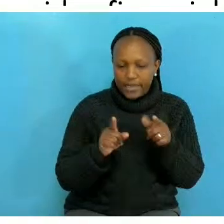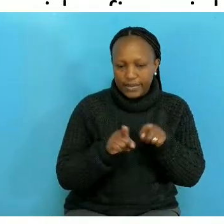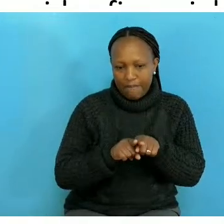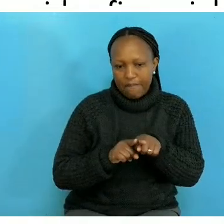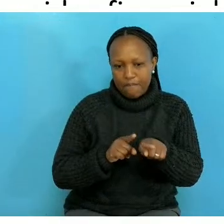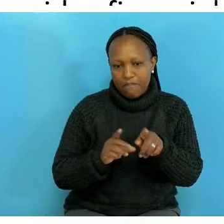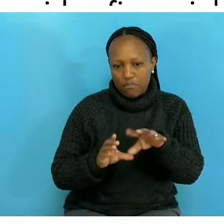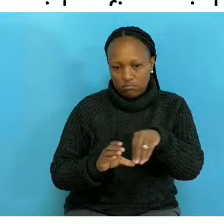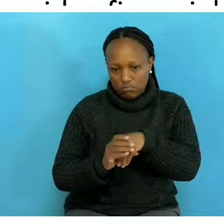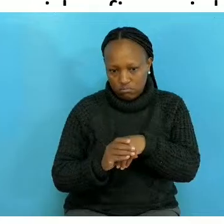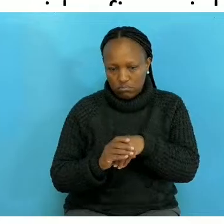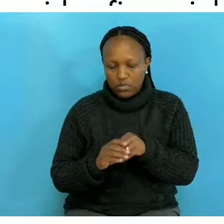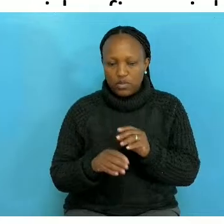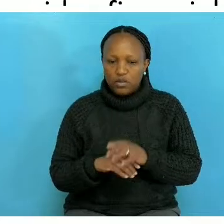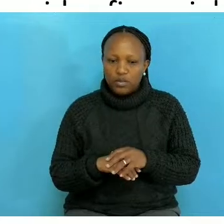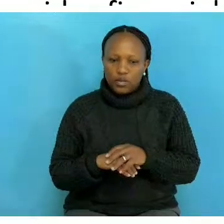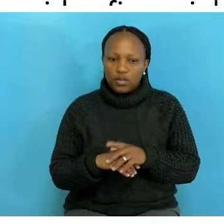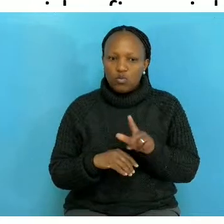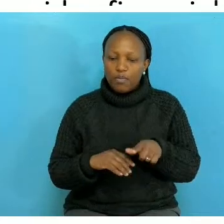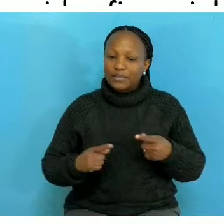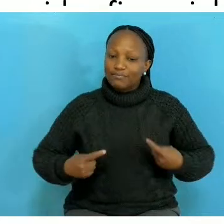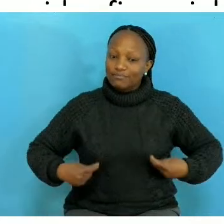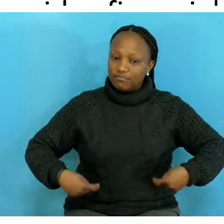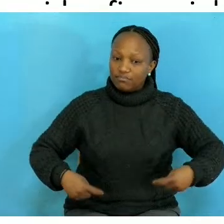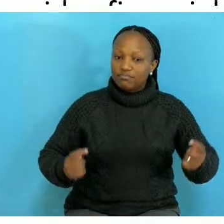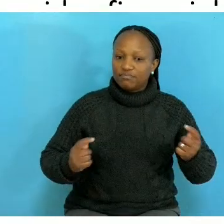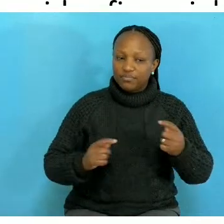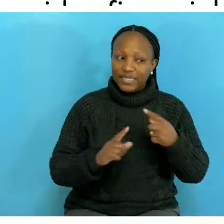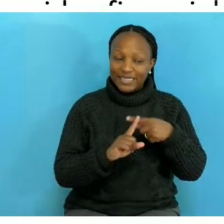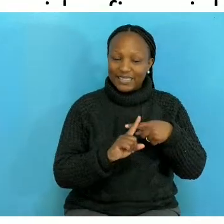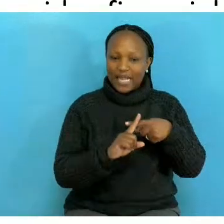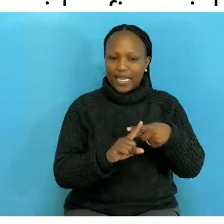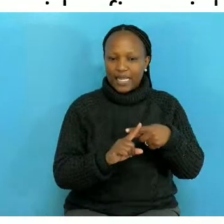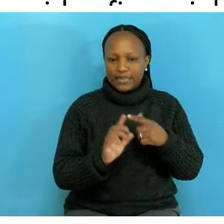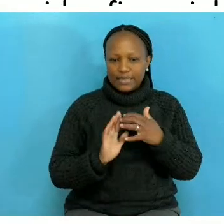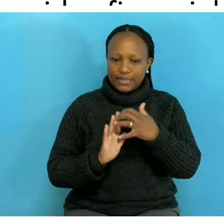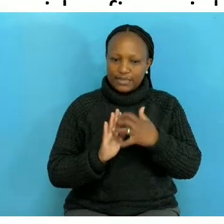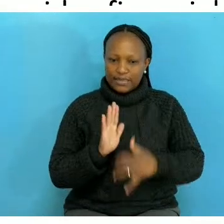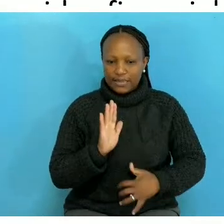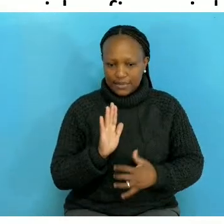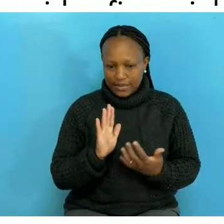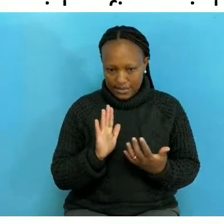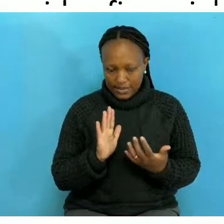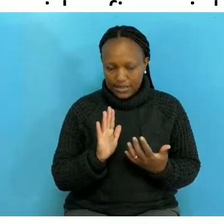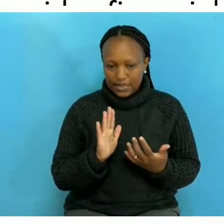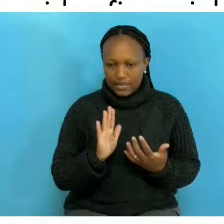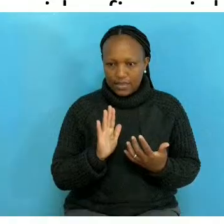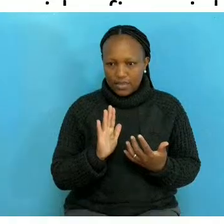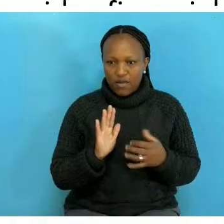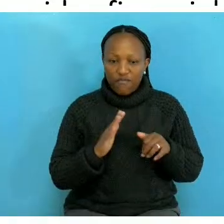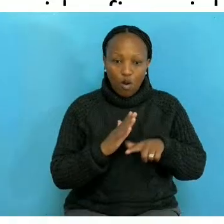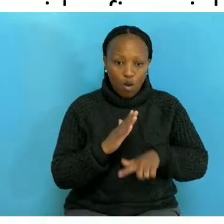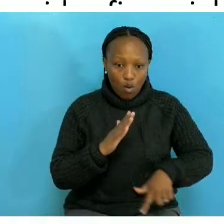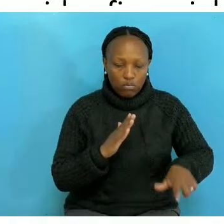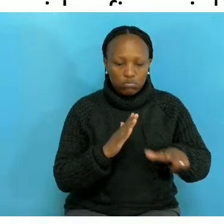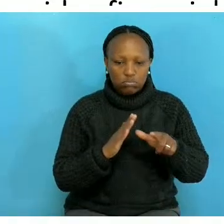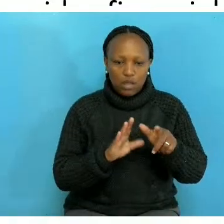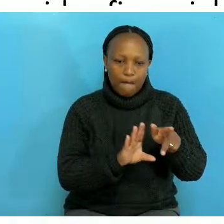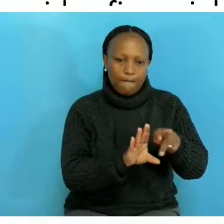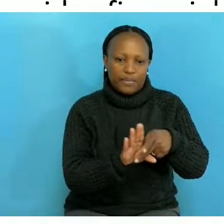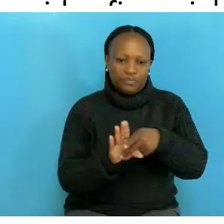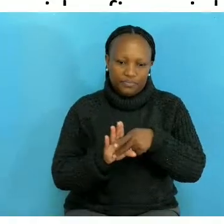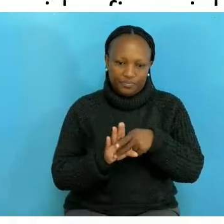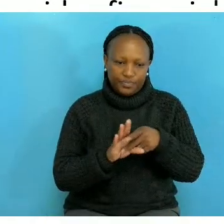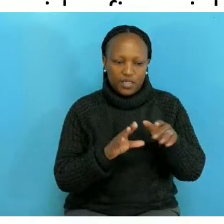have to spend a certain targeted amount within those local participating